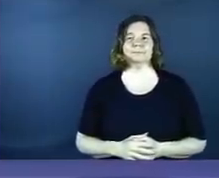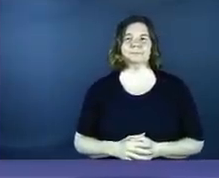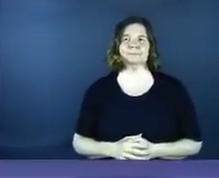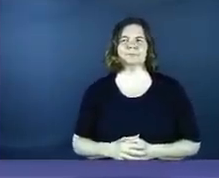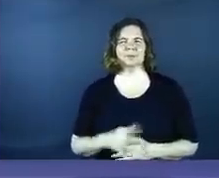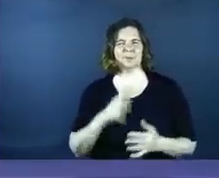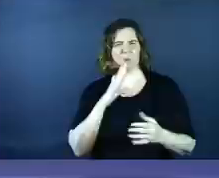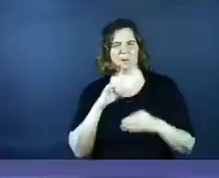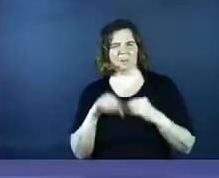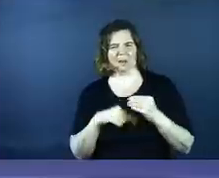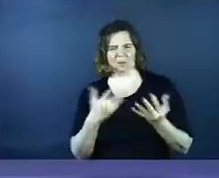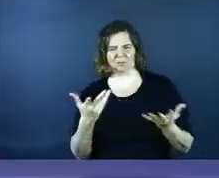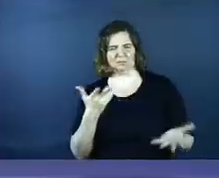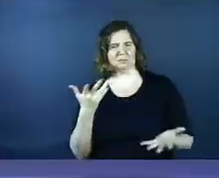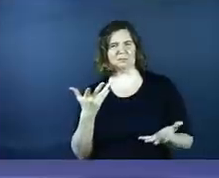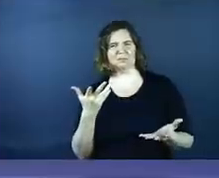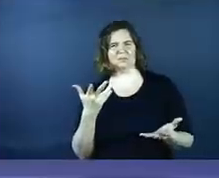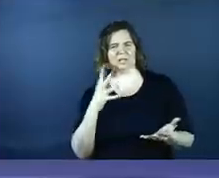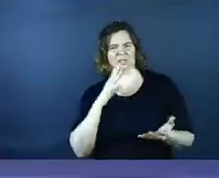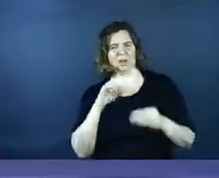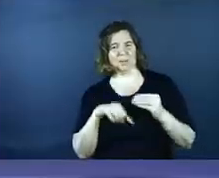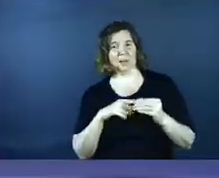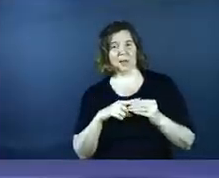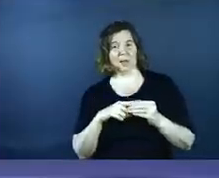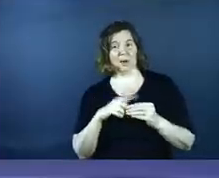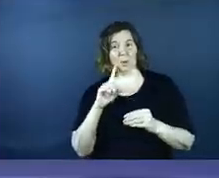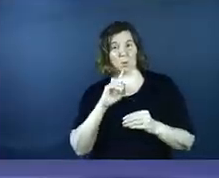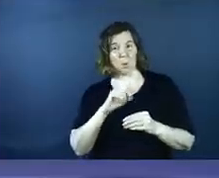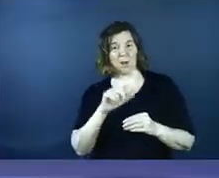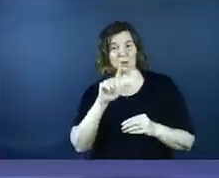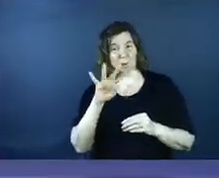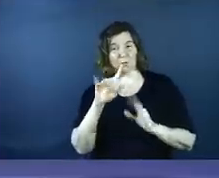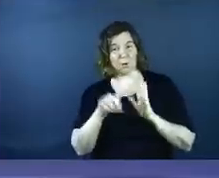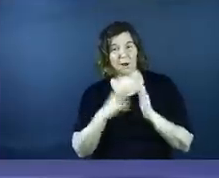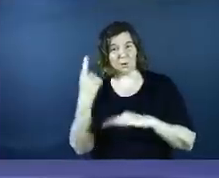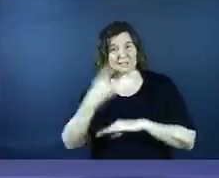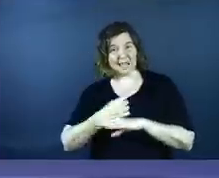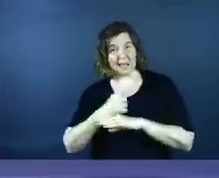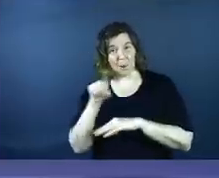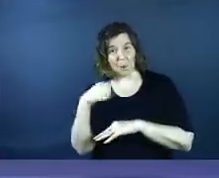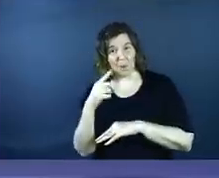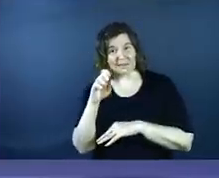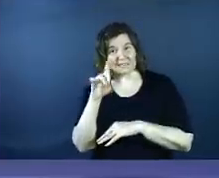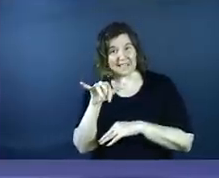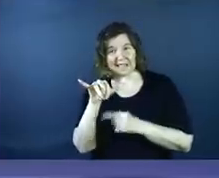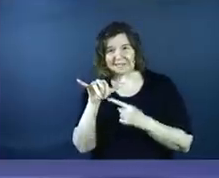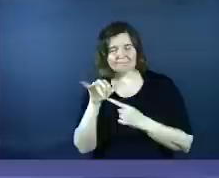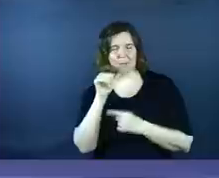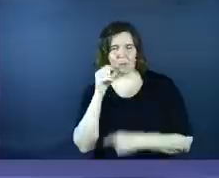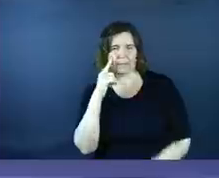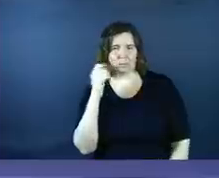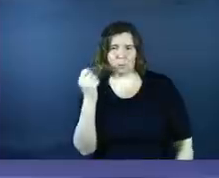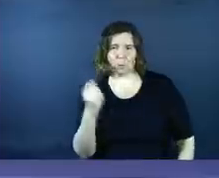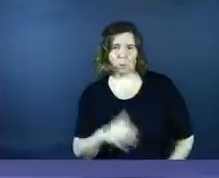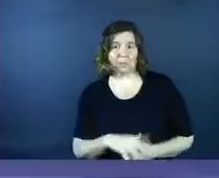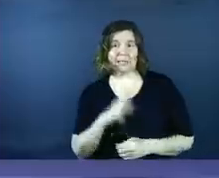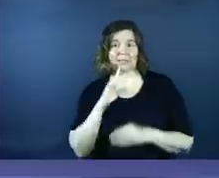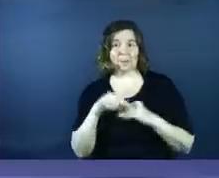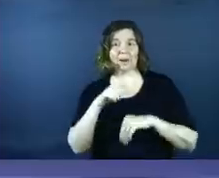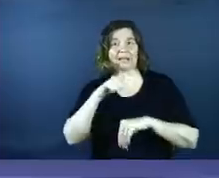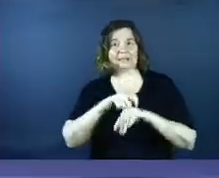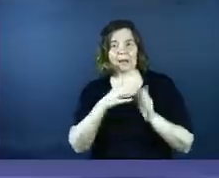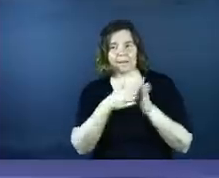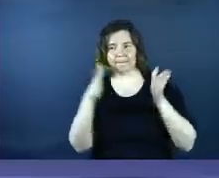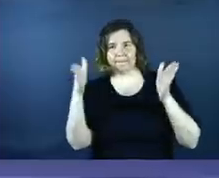What's he talking about? Is he talking about a literal 24-hour day? I don't think so. He's talking about a